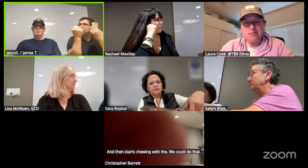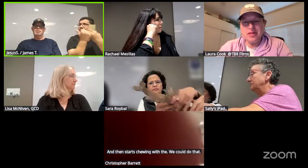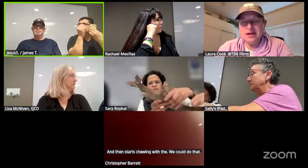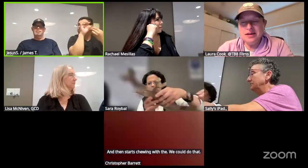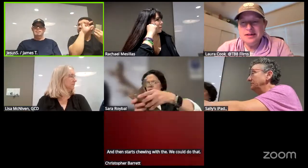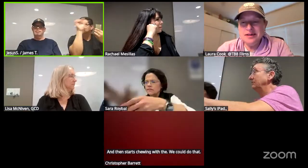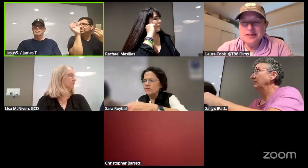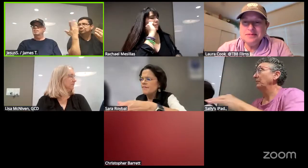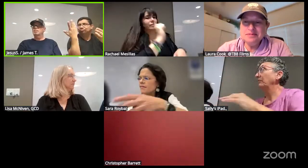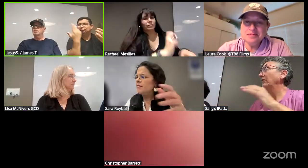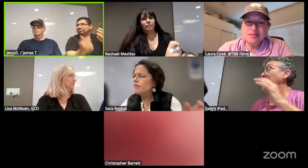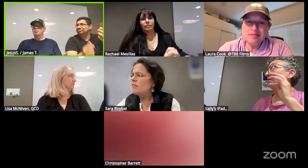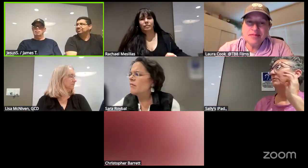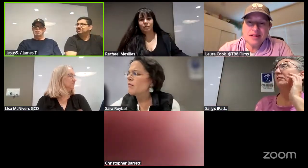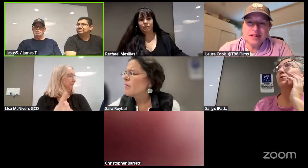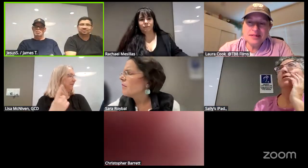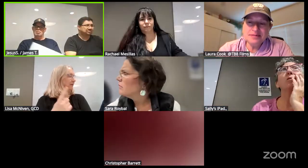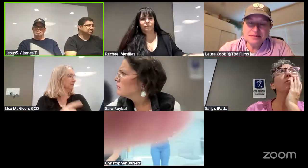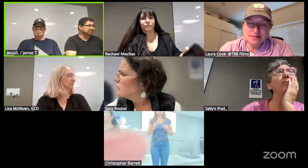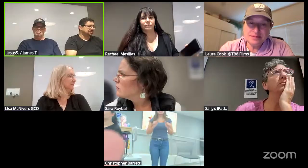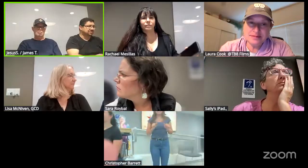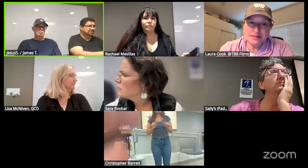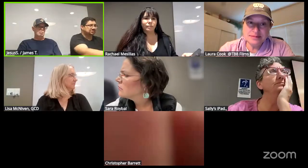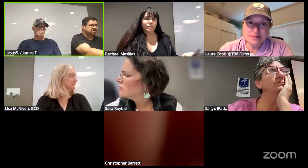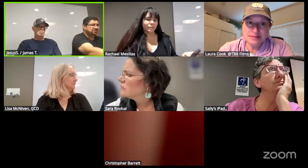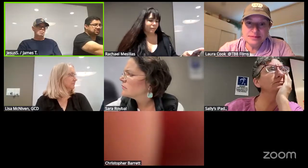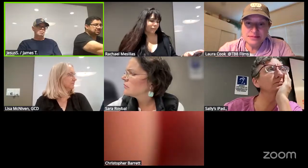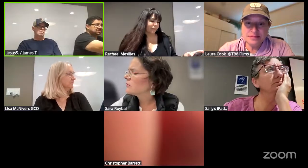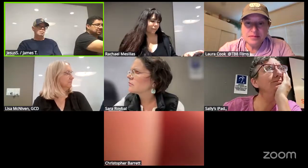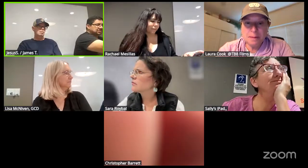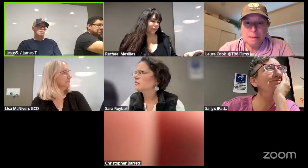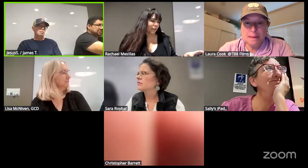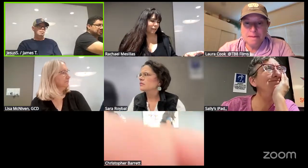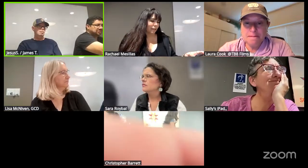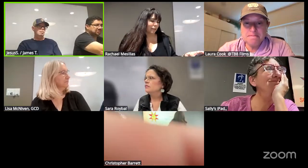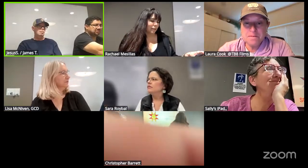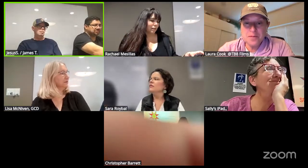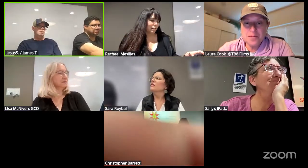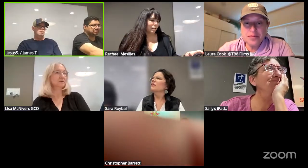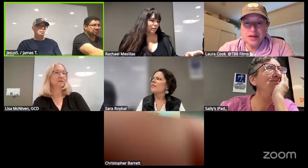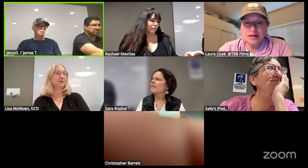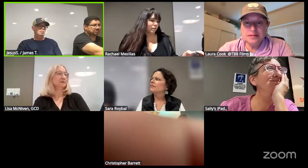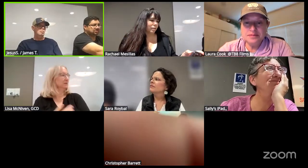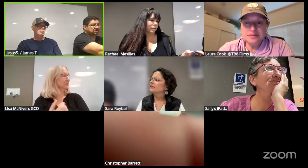We can bring it out. Kind of it's on kind of